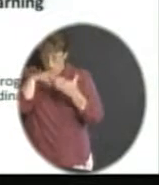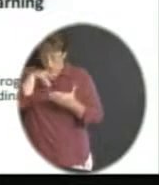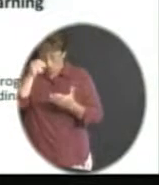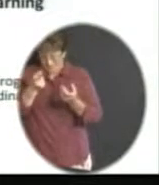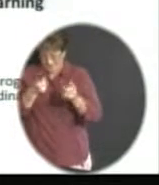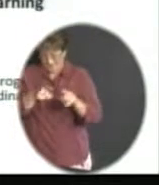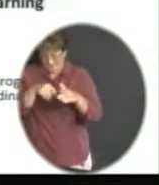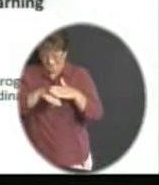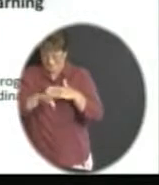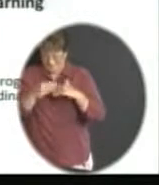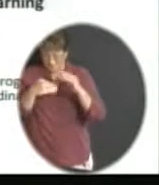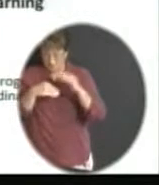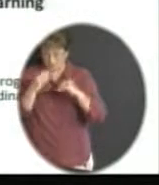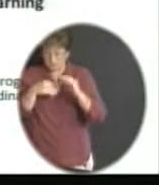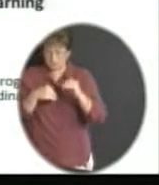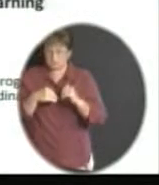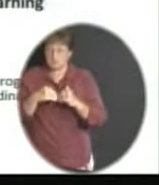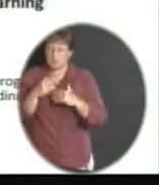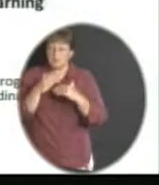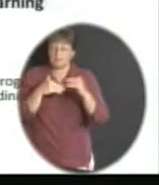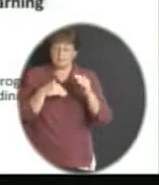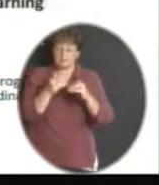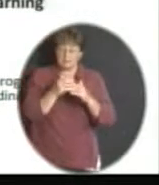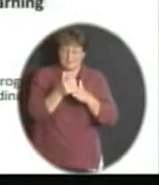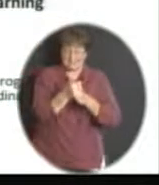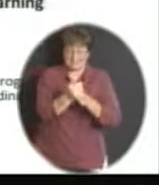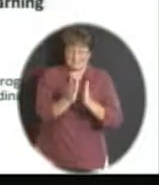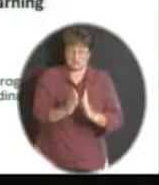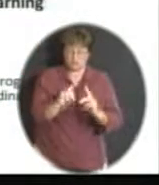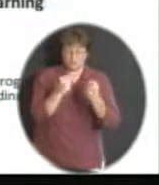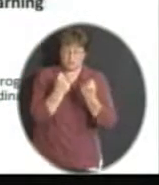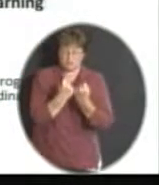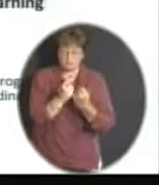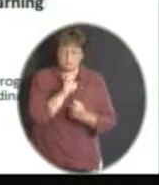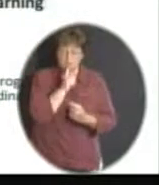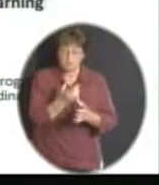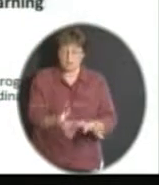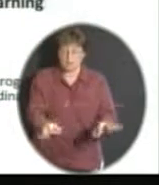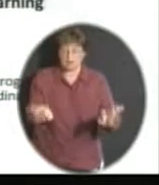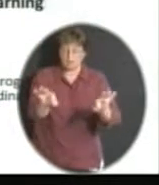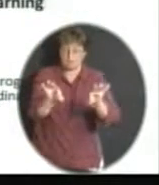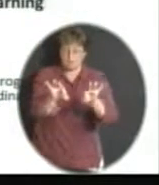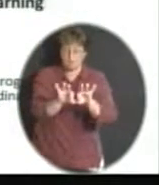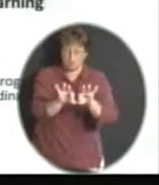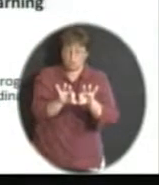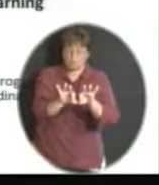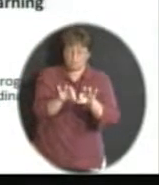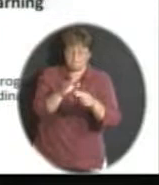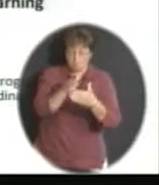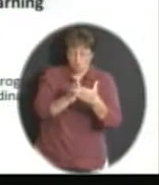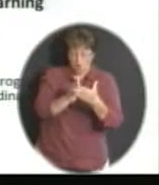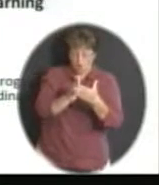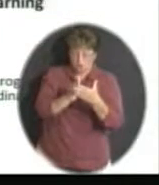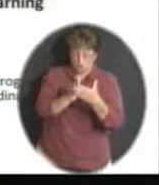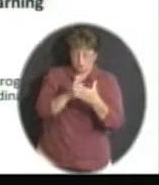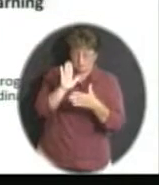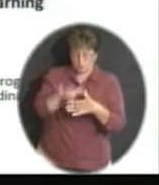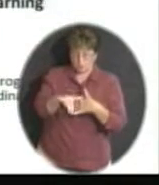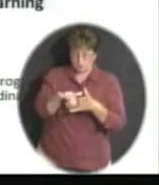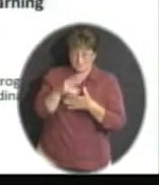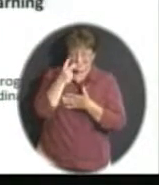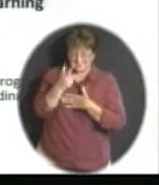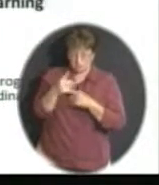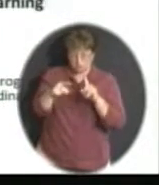happen. Building leadership teams are instrumental with their building leadership to help make those positive results